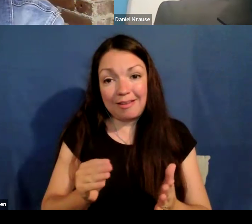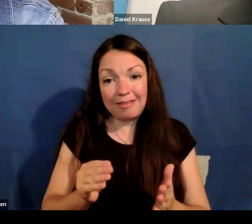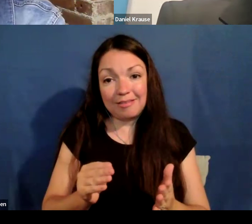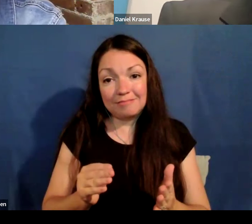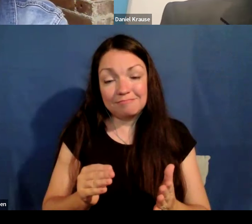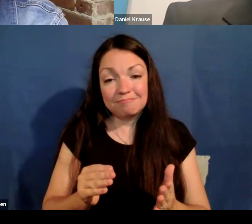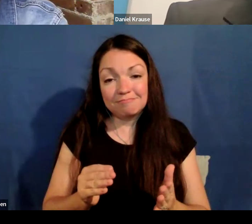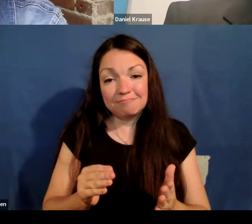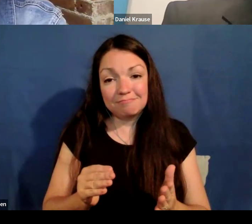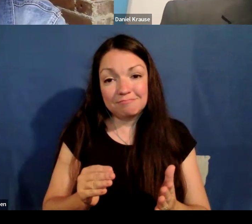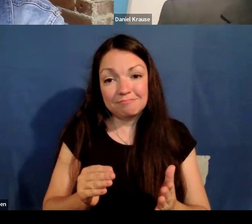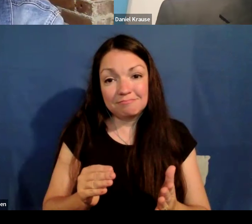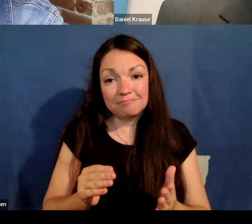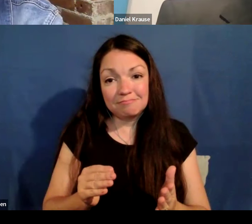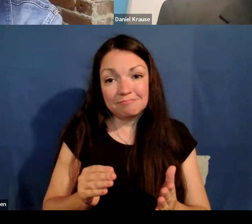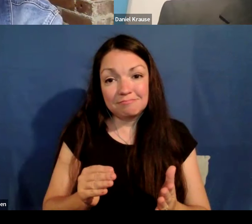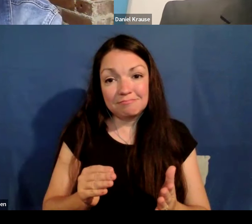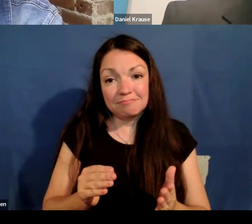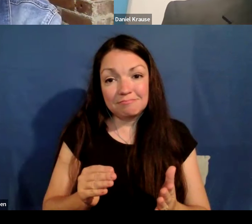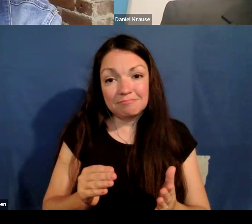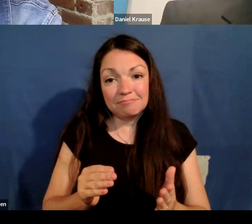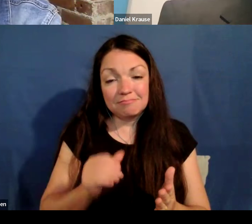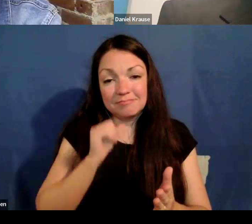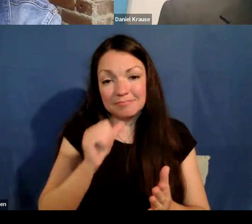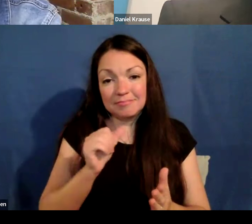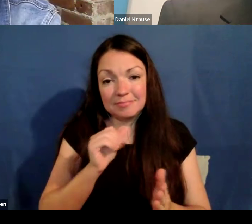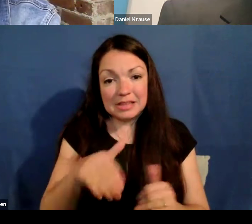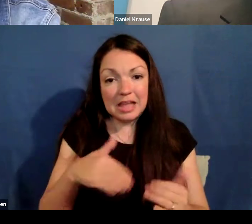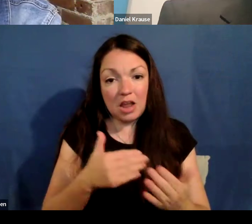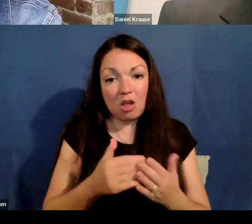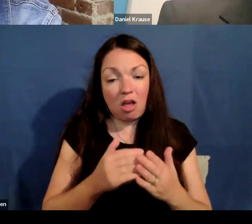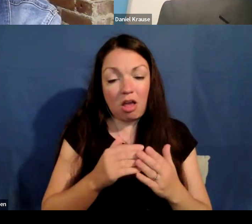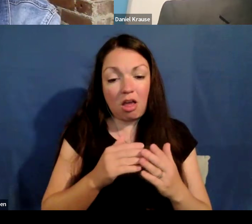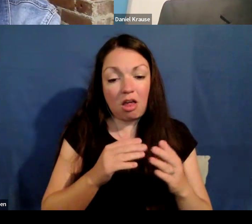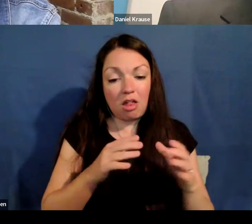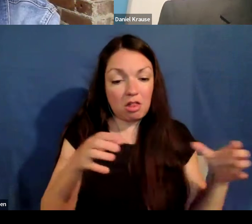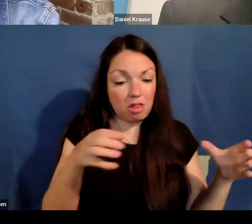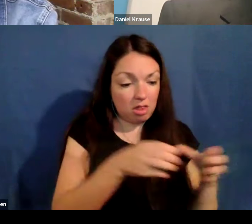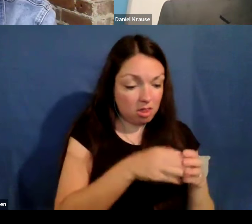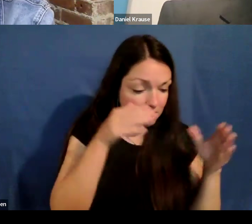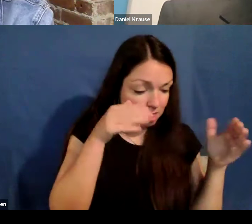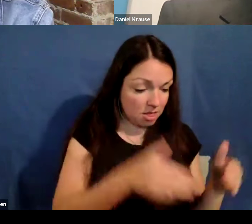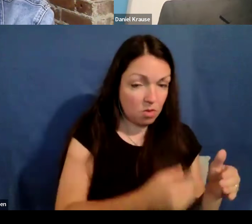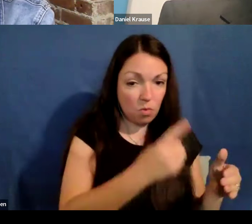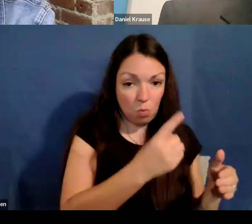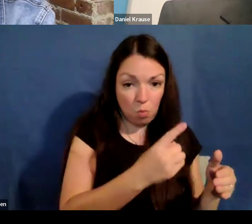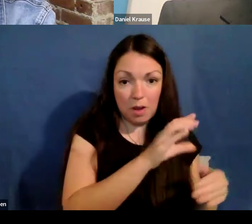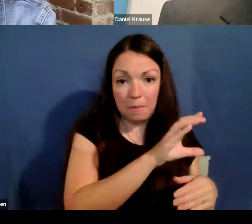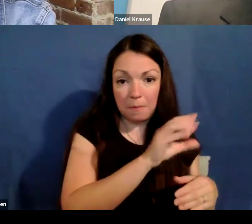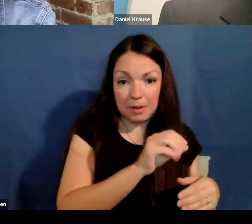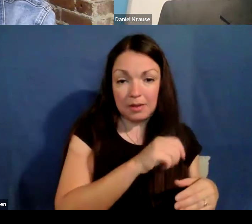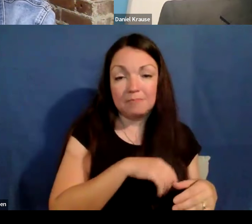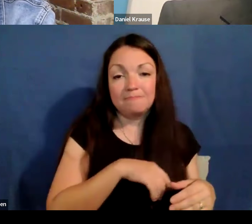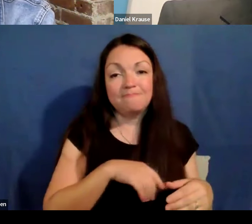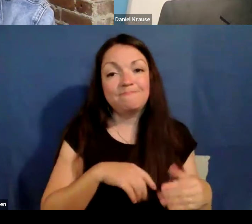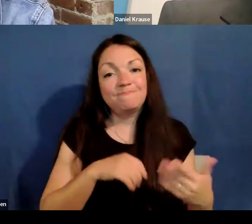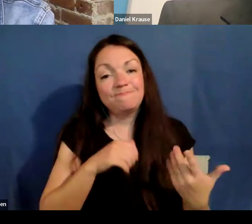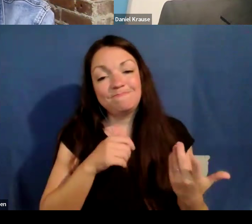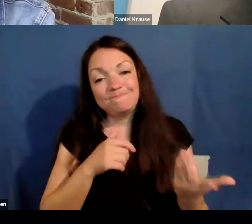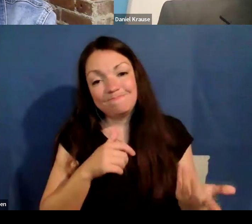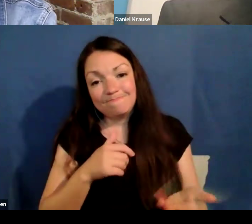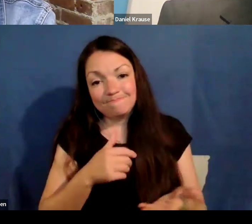that, that you're not putting all your eggs in one basket, because I've seen many people do that, which